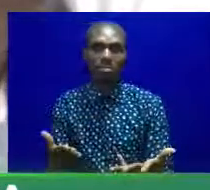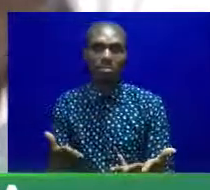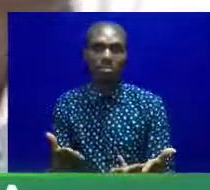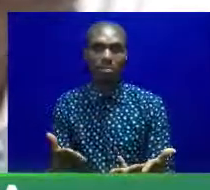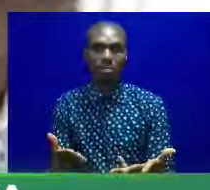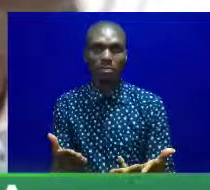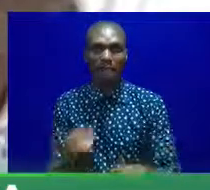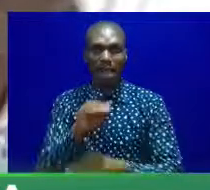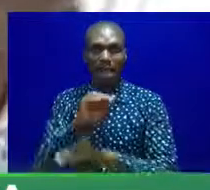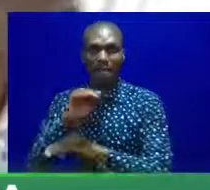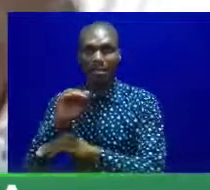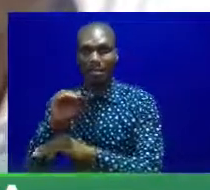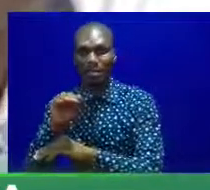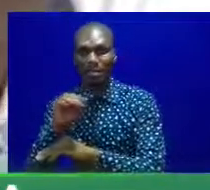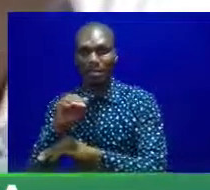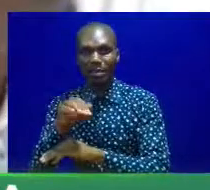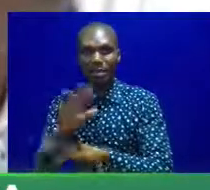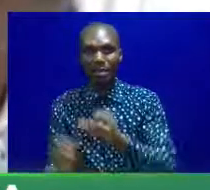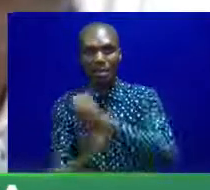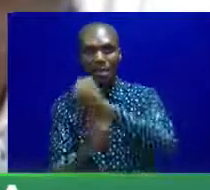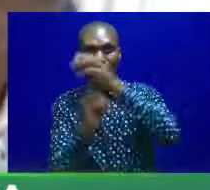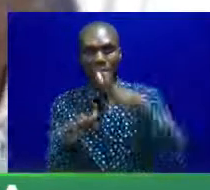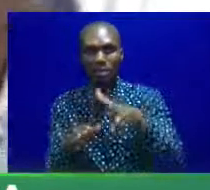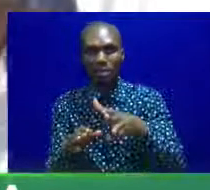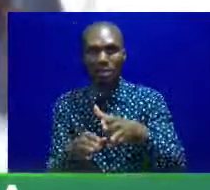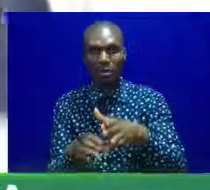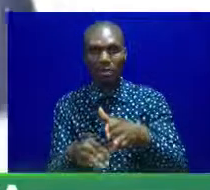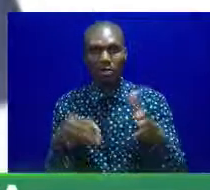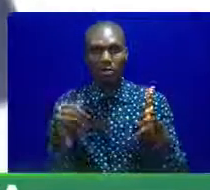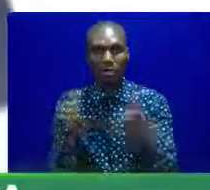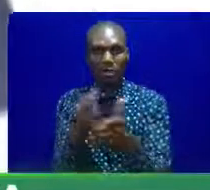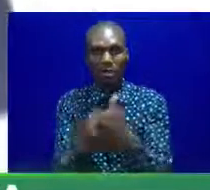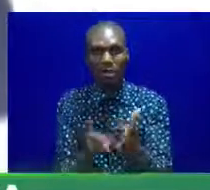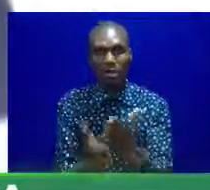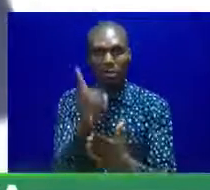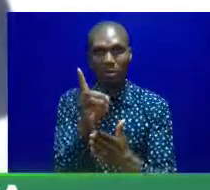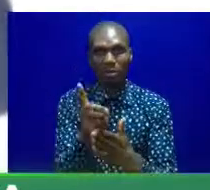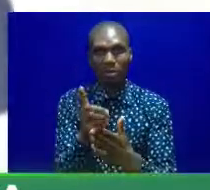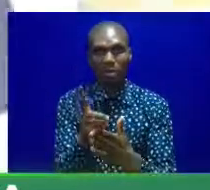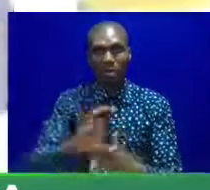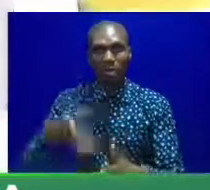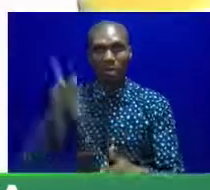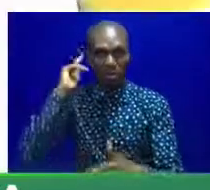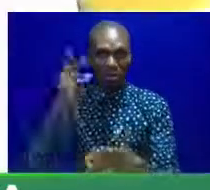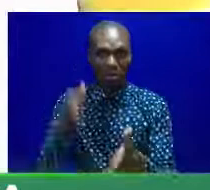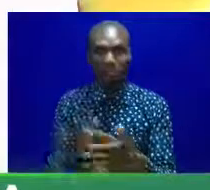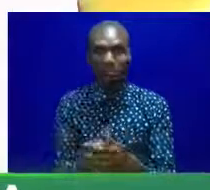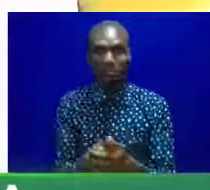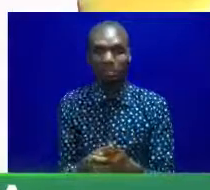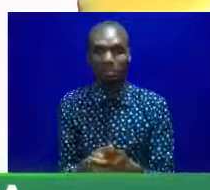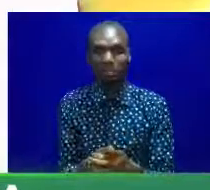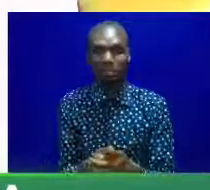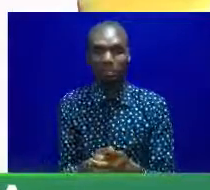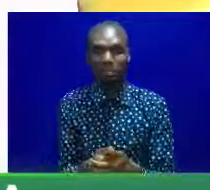and request their support to fund development activities in Kisii County. Ebi karo bi bunge